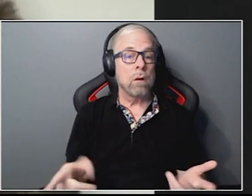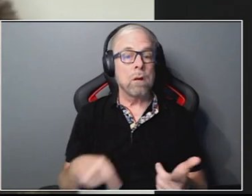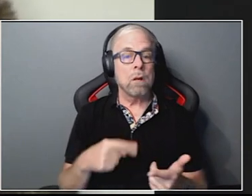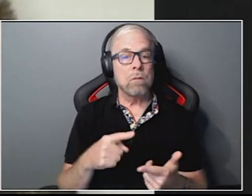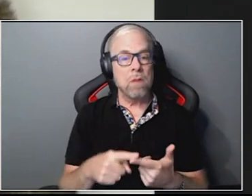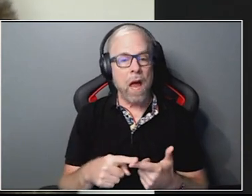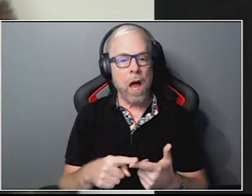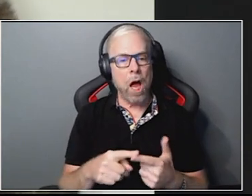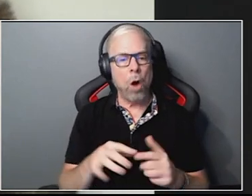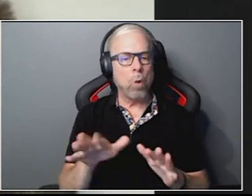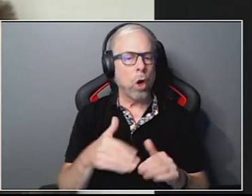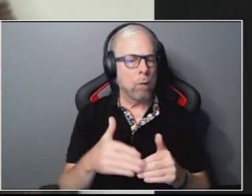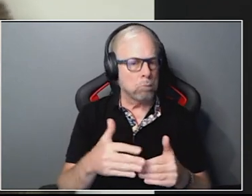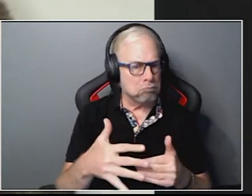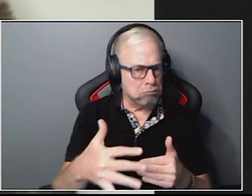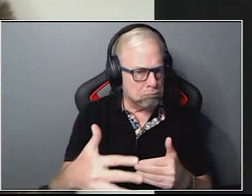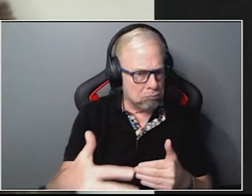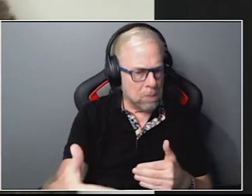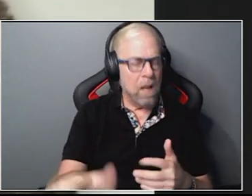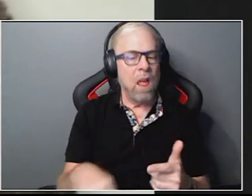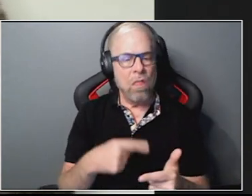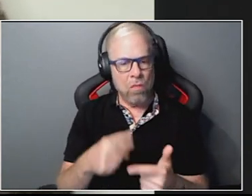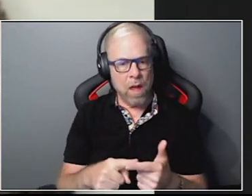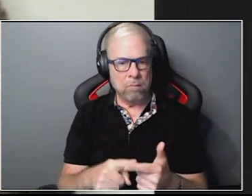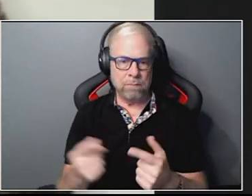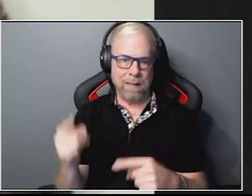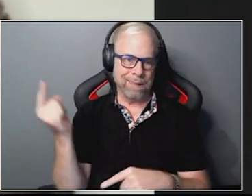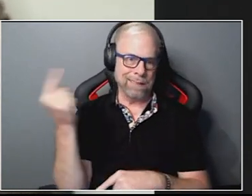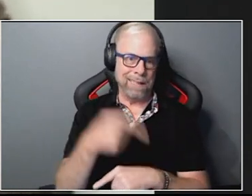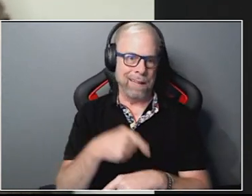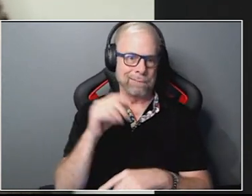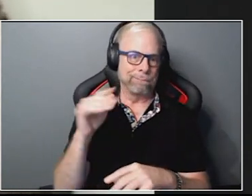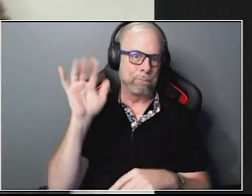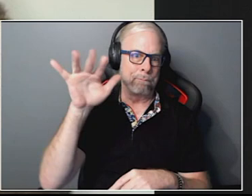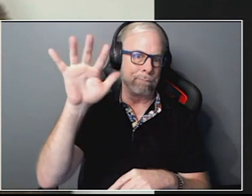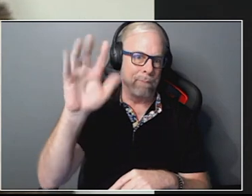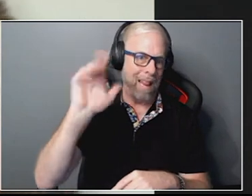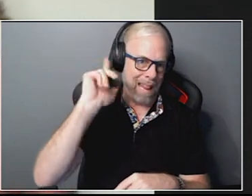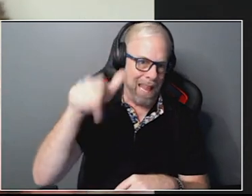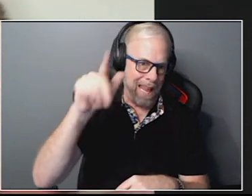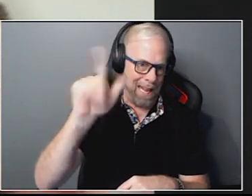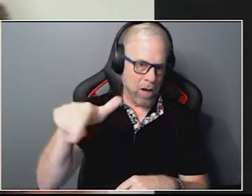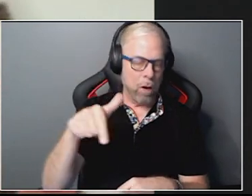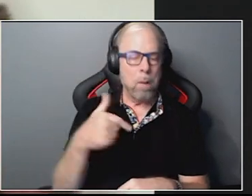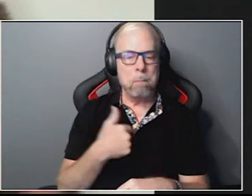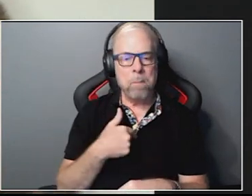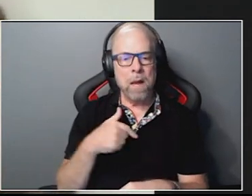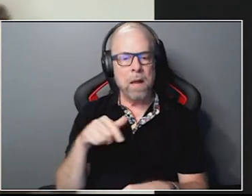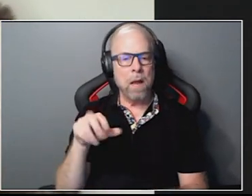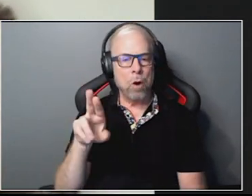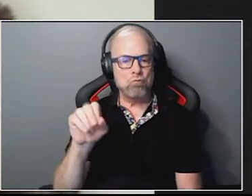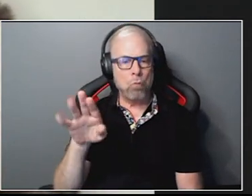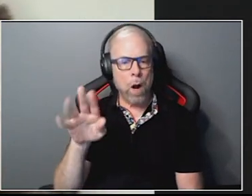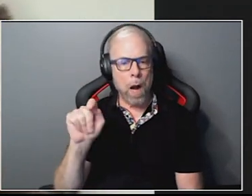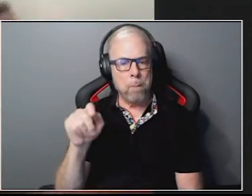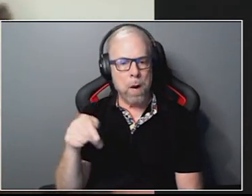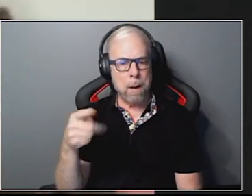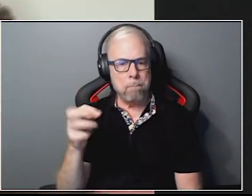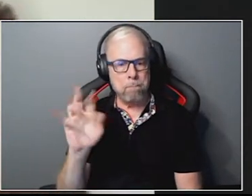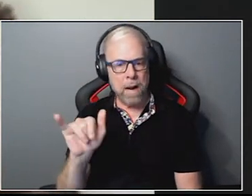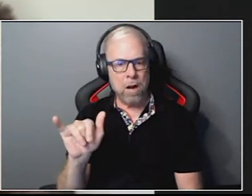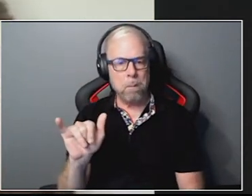that Robert Peary and I made it to the North Pole. Well, we get to the North Pole. We're out, we're about like 100 miles outside of